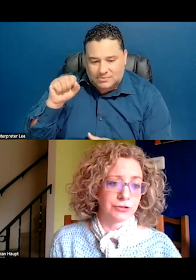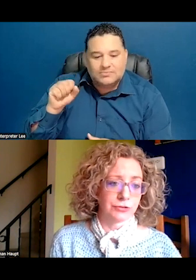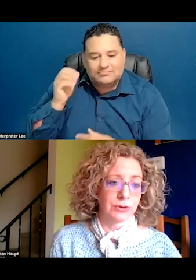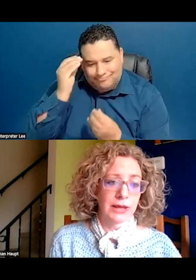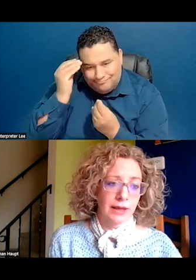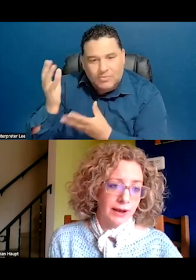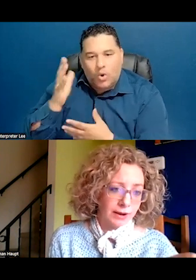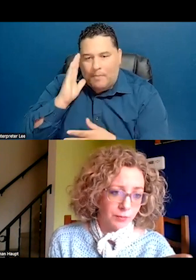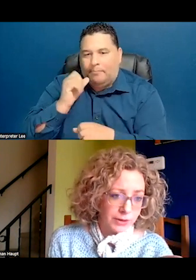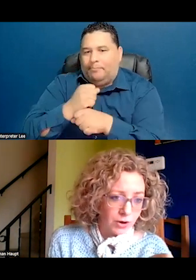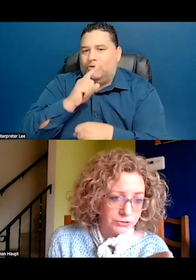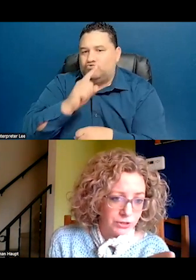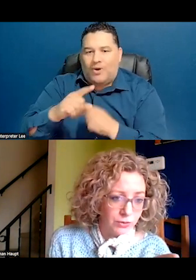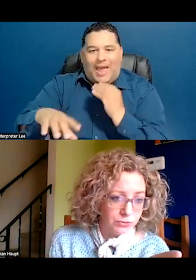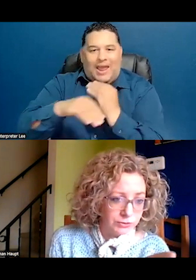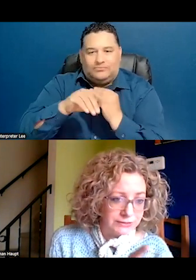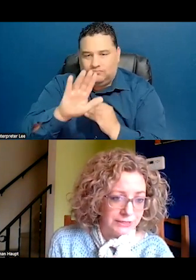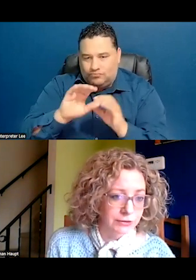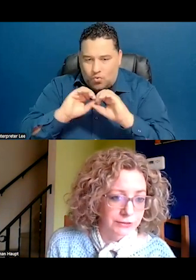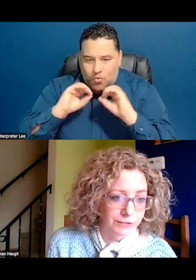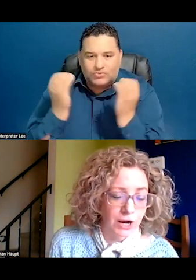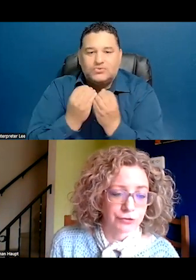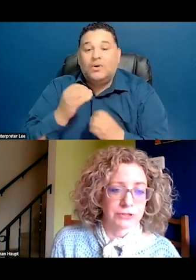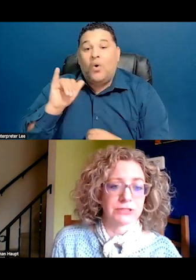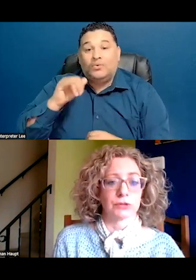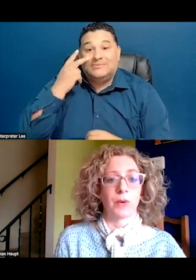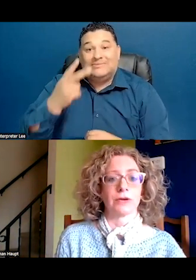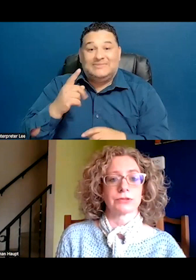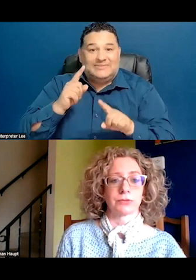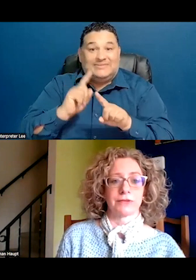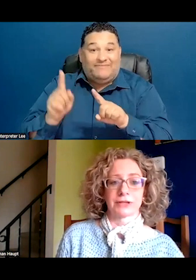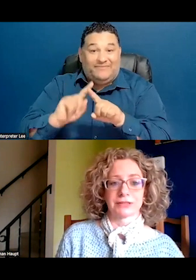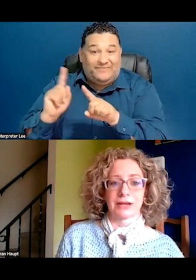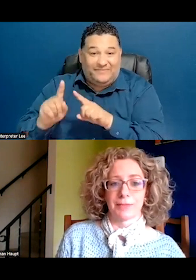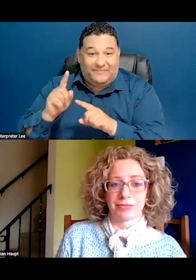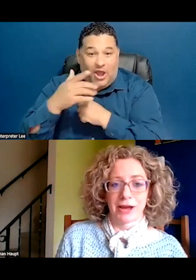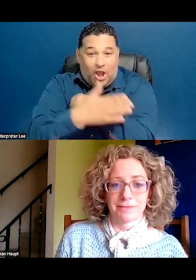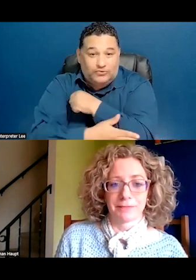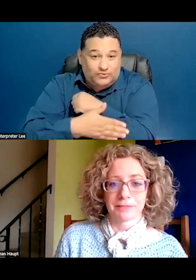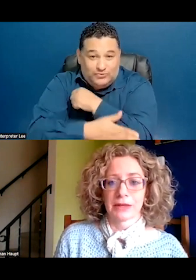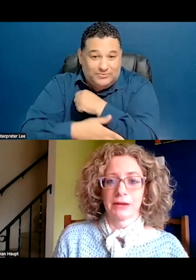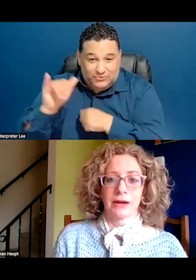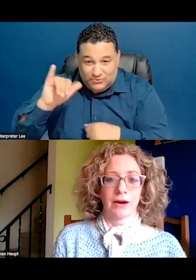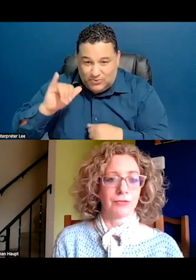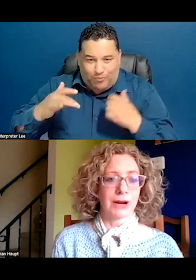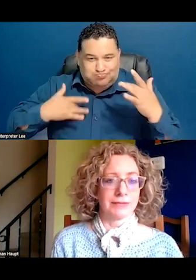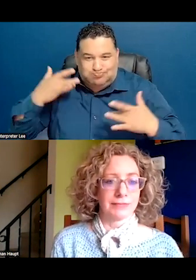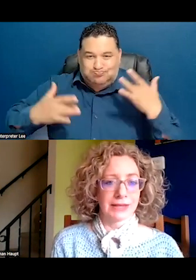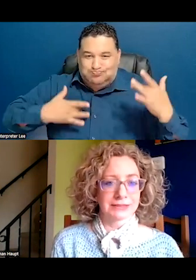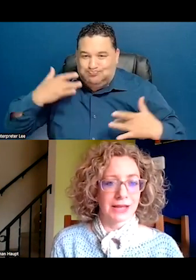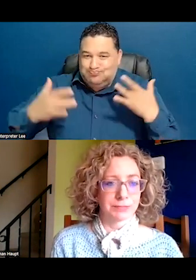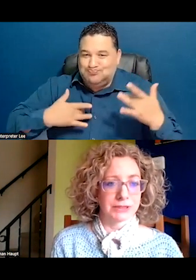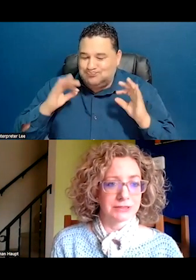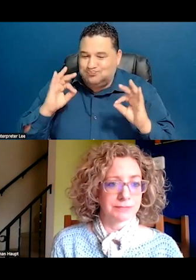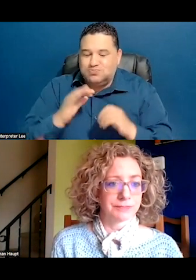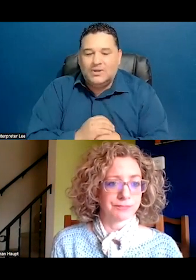to add you. We also, you can see there are different countries as well, so we're very excited about that. All right,